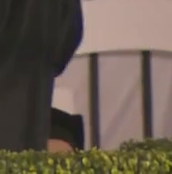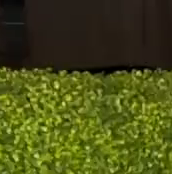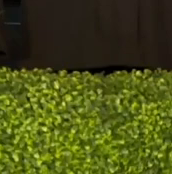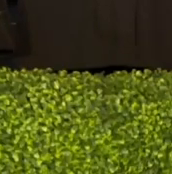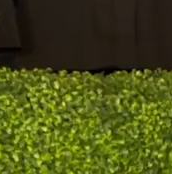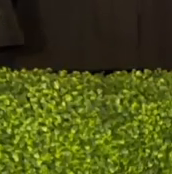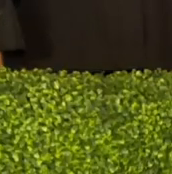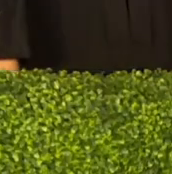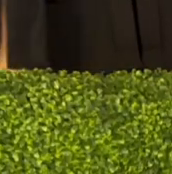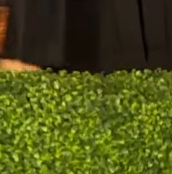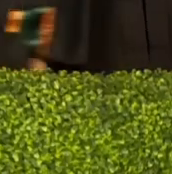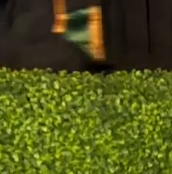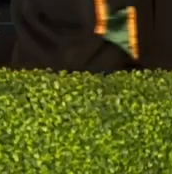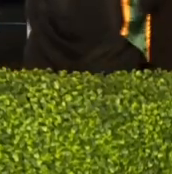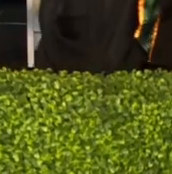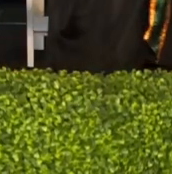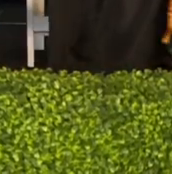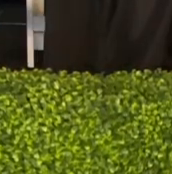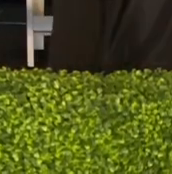Yu Gao.